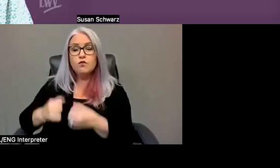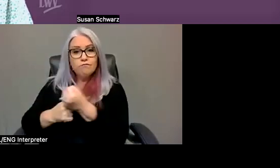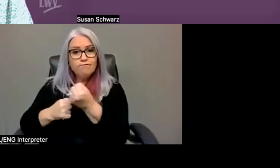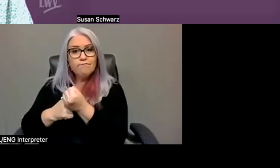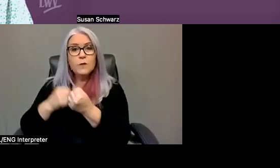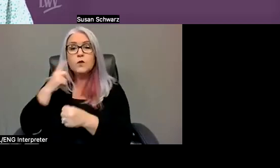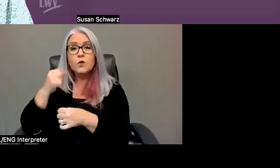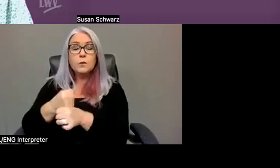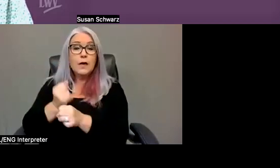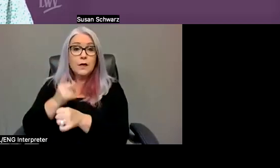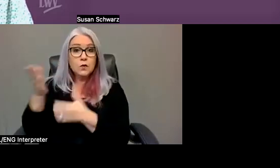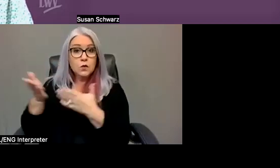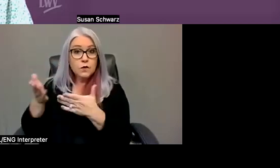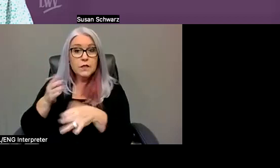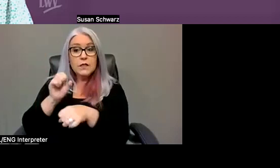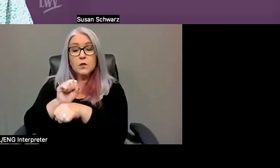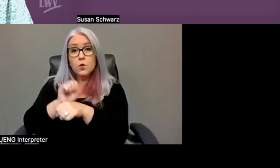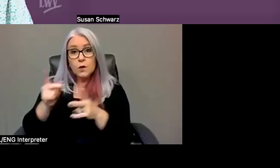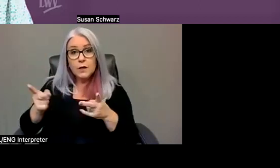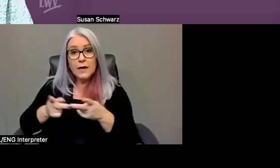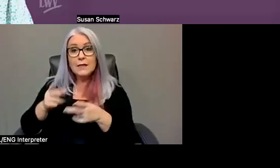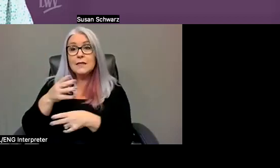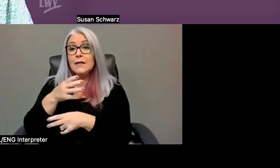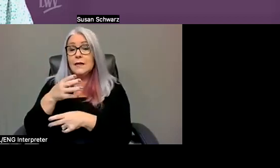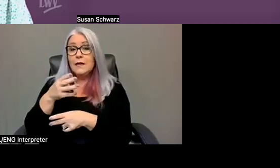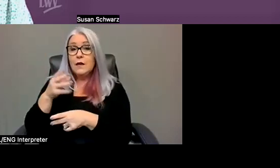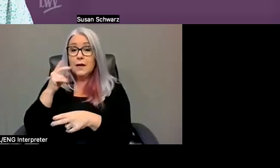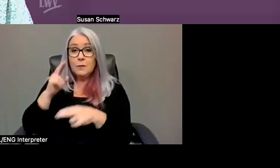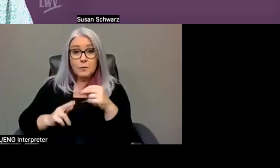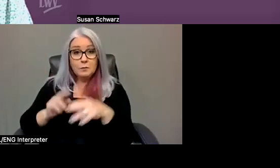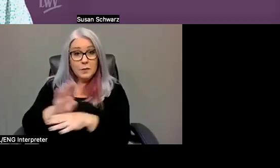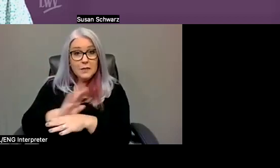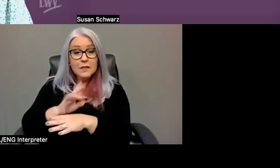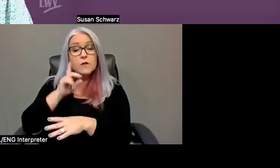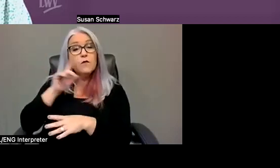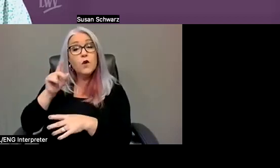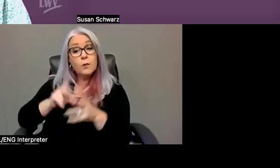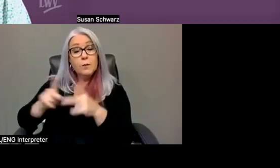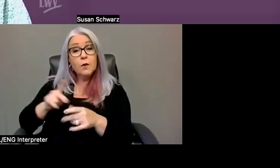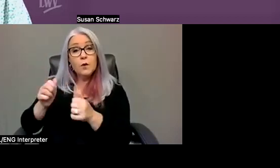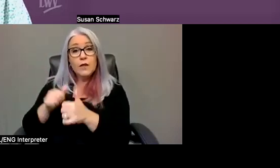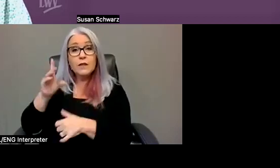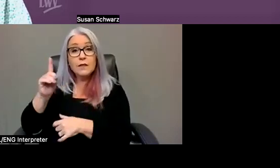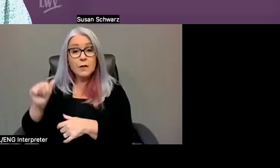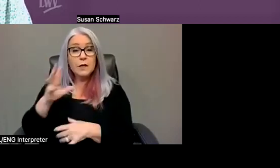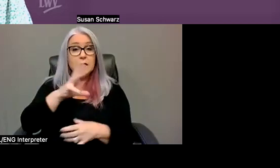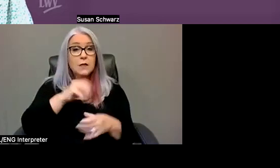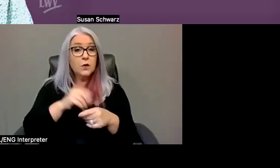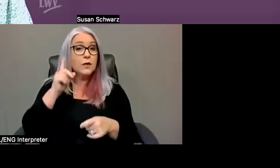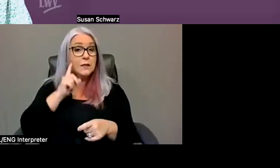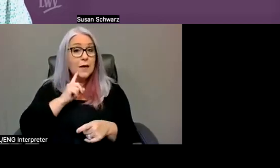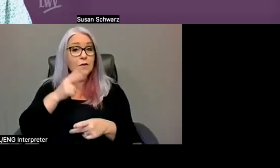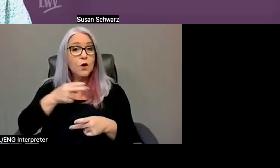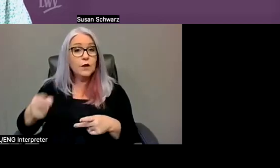municipal services, workplaces, and businesses more accessible for people with disabilities, including those who are deaf, hard of hearing,